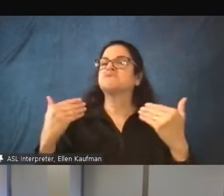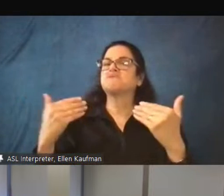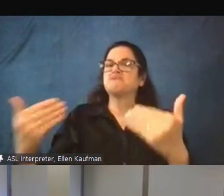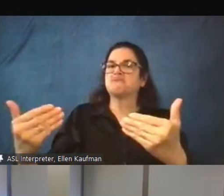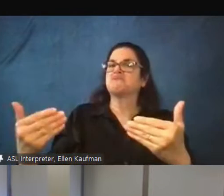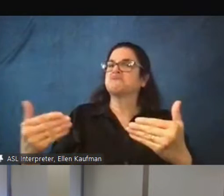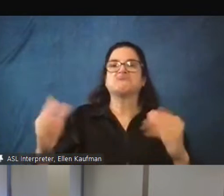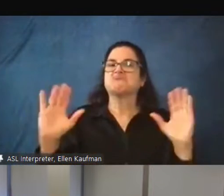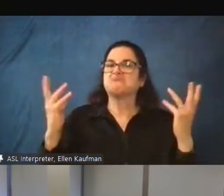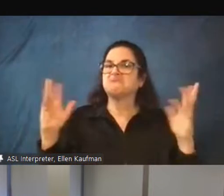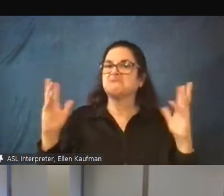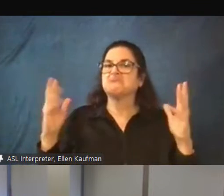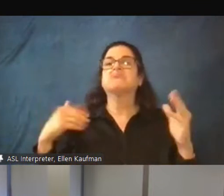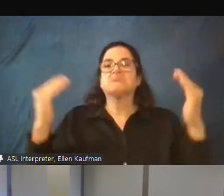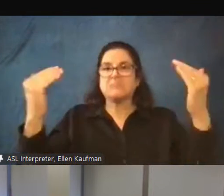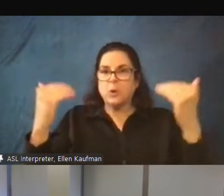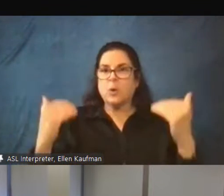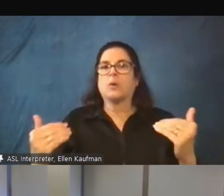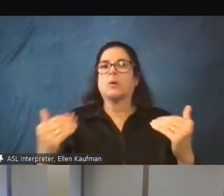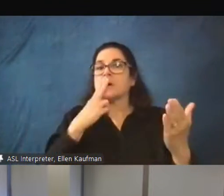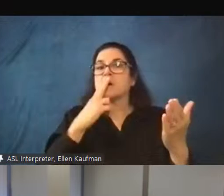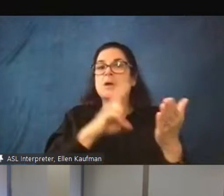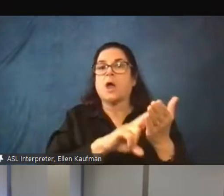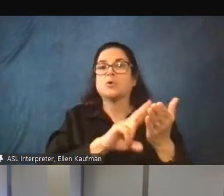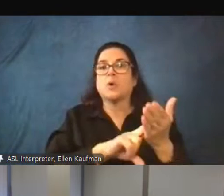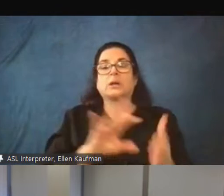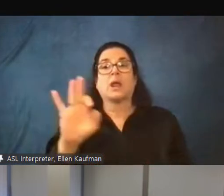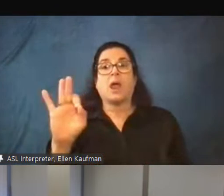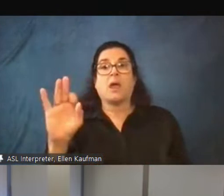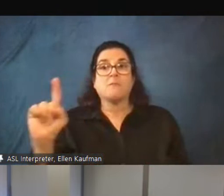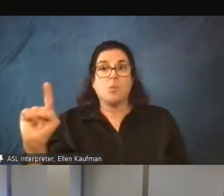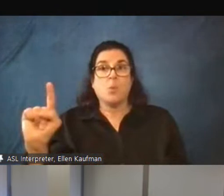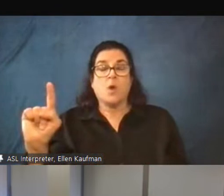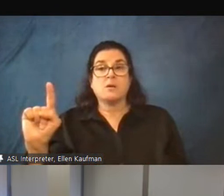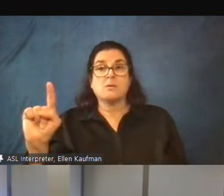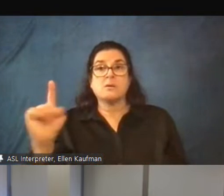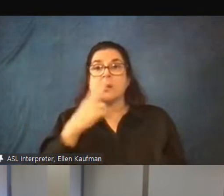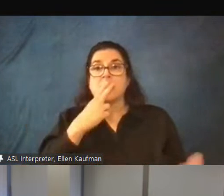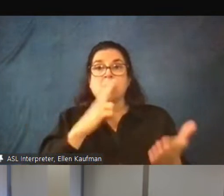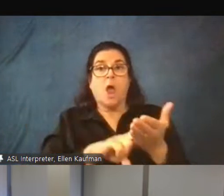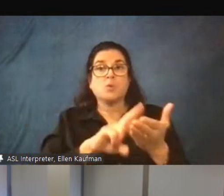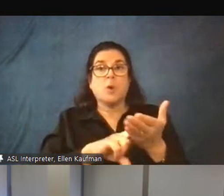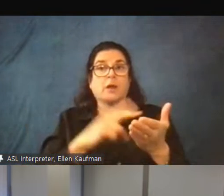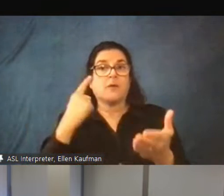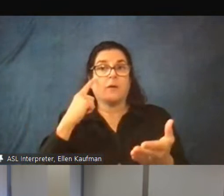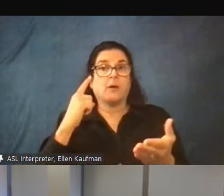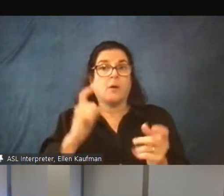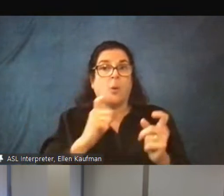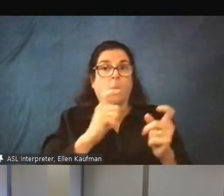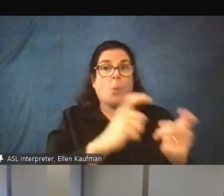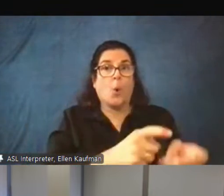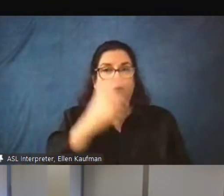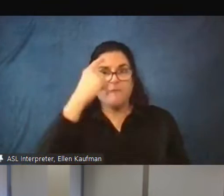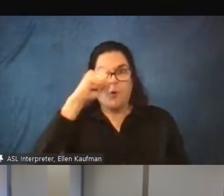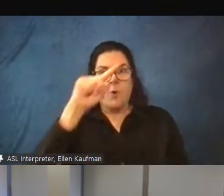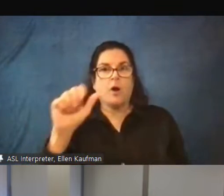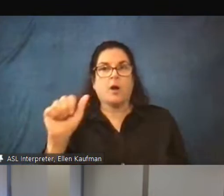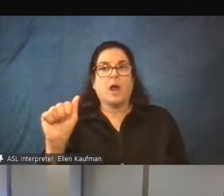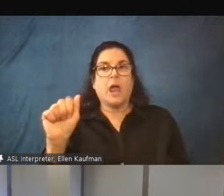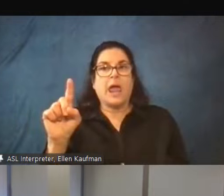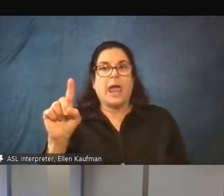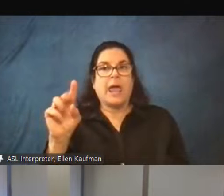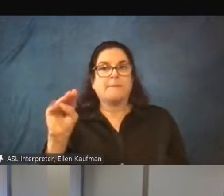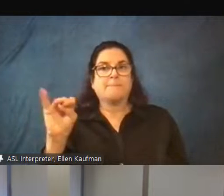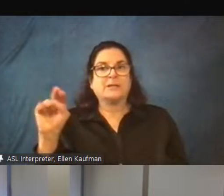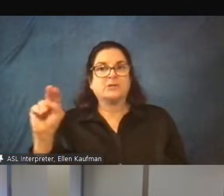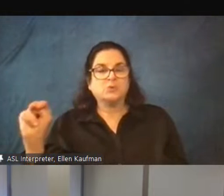contract F1. F1 is a contract award for administration. No questions. Director Raquel, any questions?